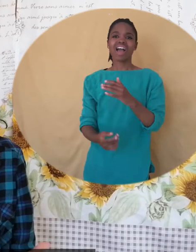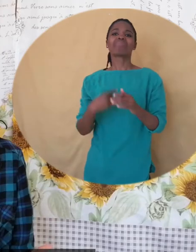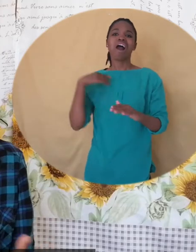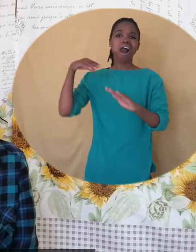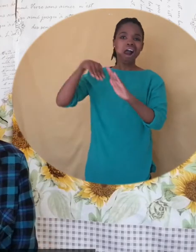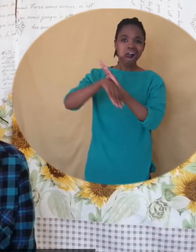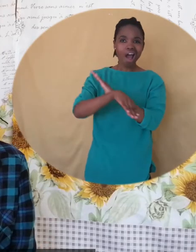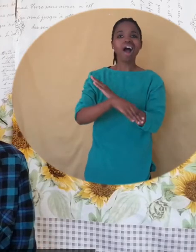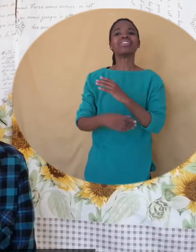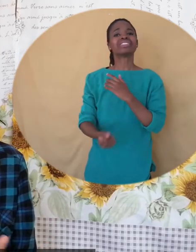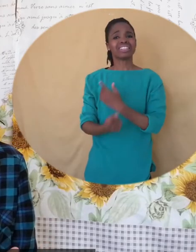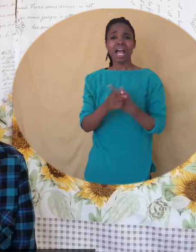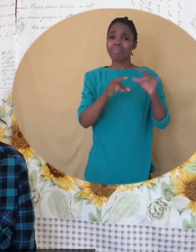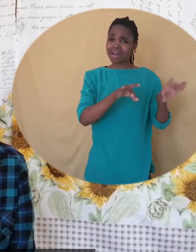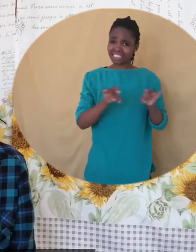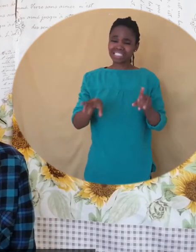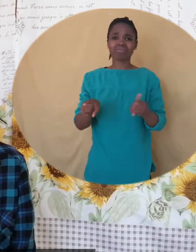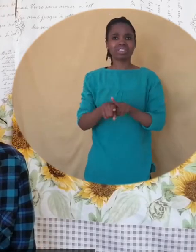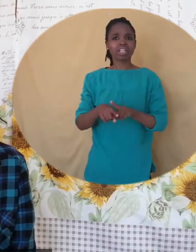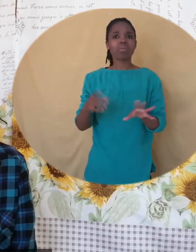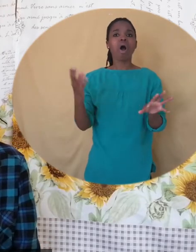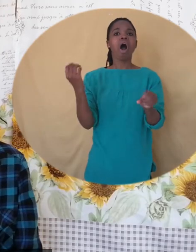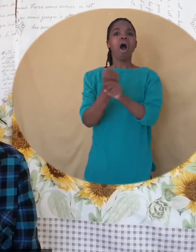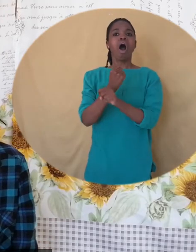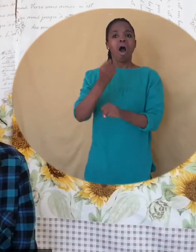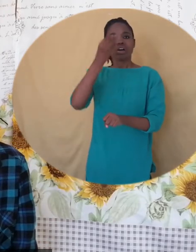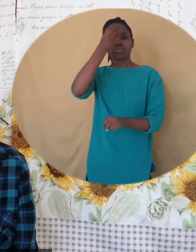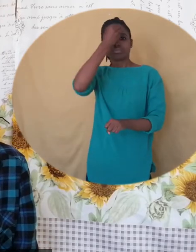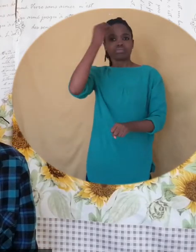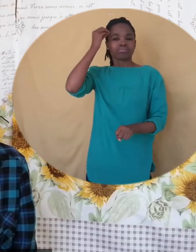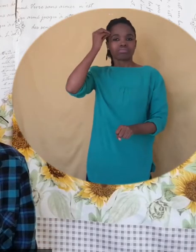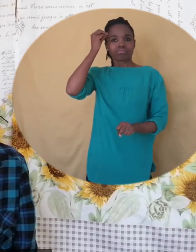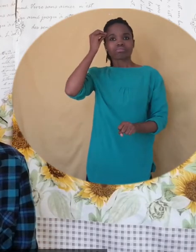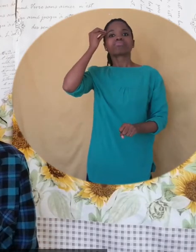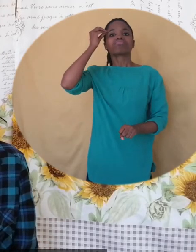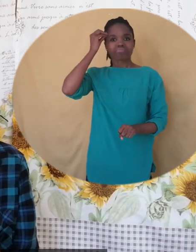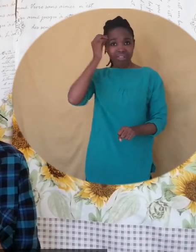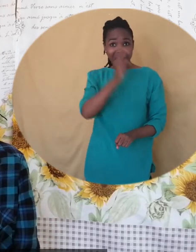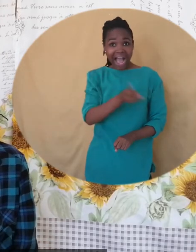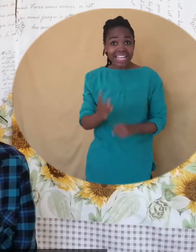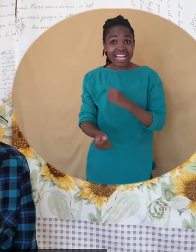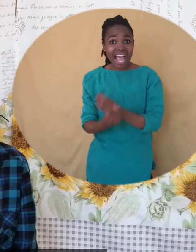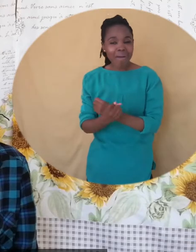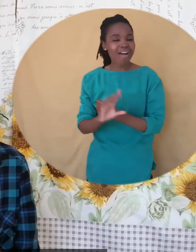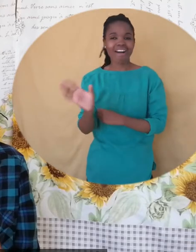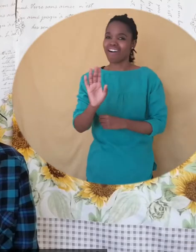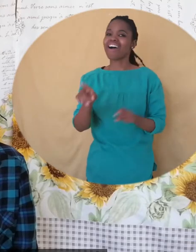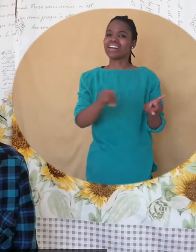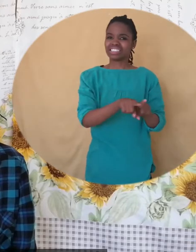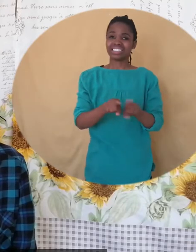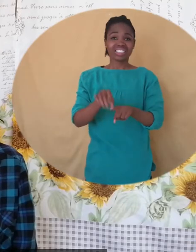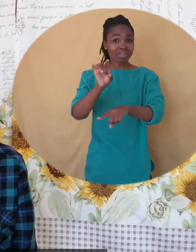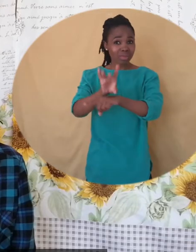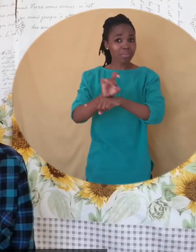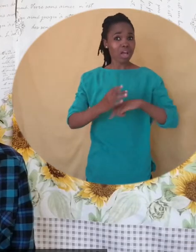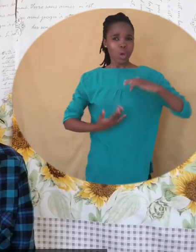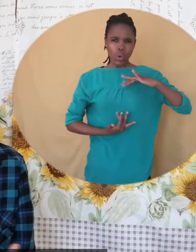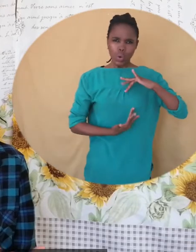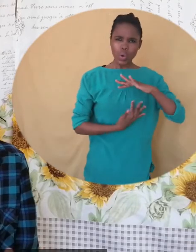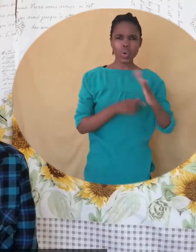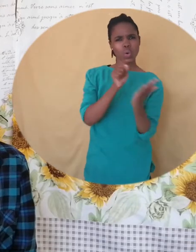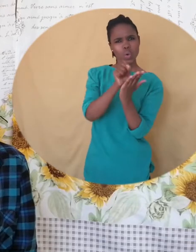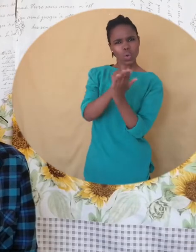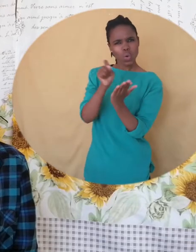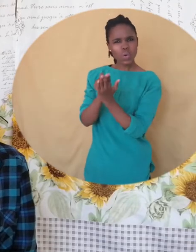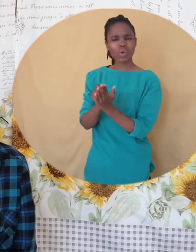who gave her the wrong end of the stick. And those are lessons that she teaches us. If you are thinking of writing a book or publishing a